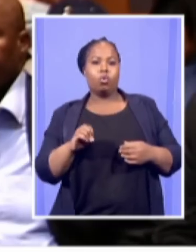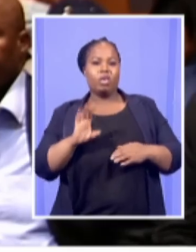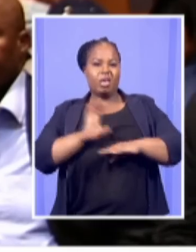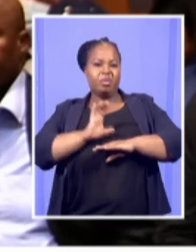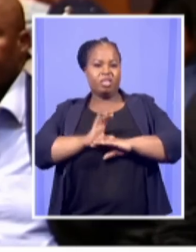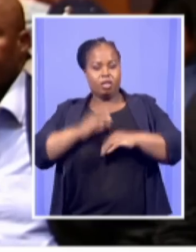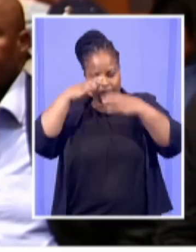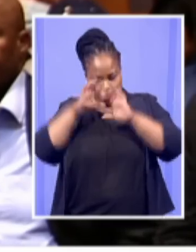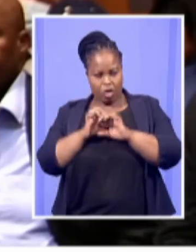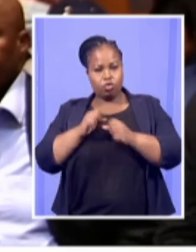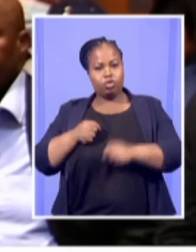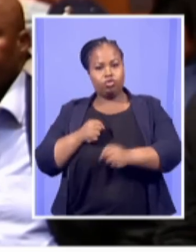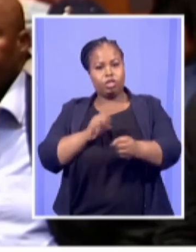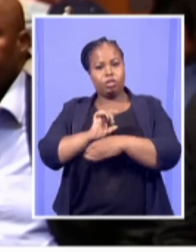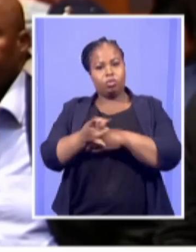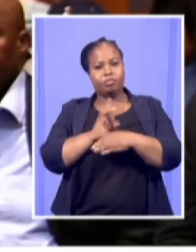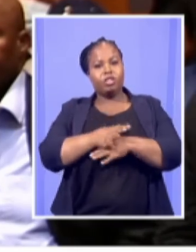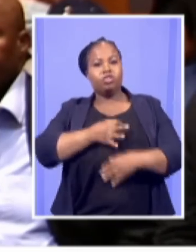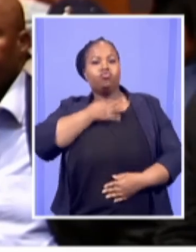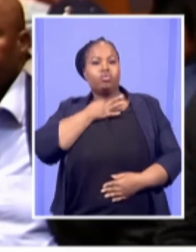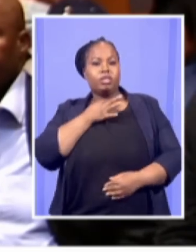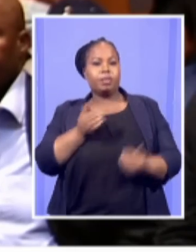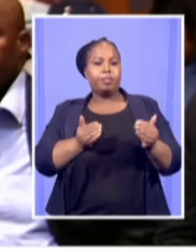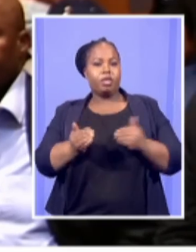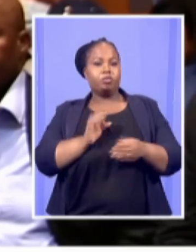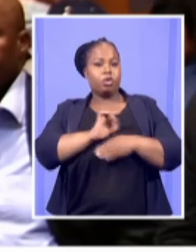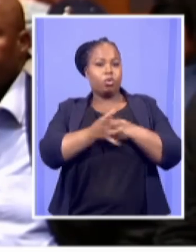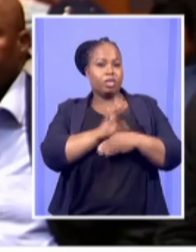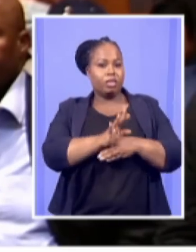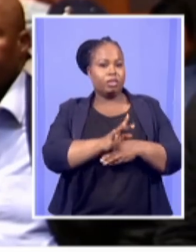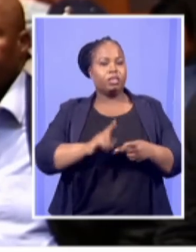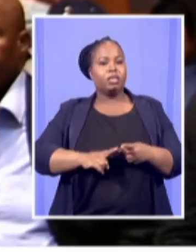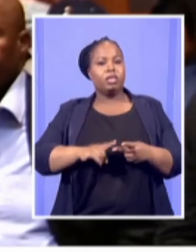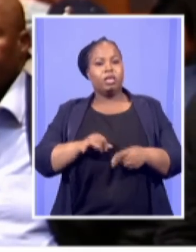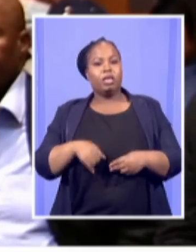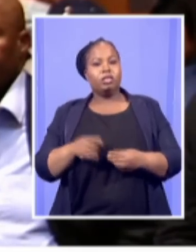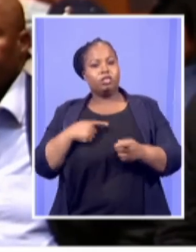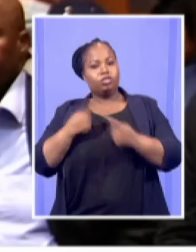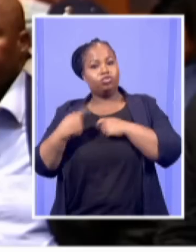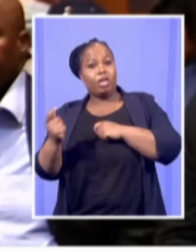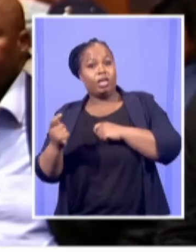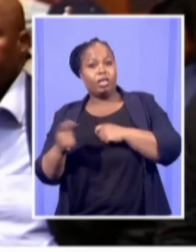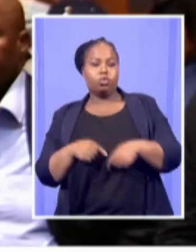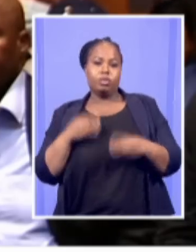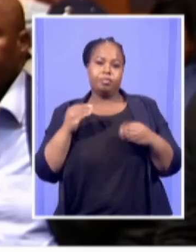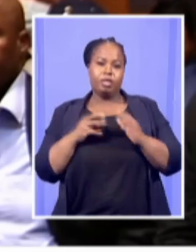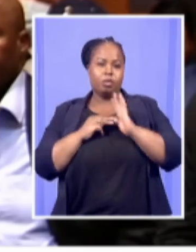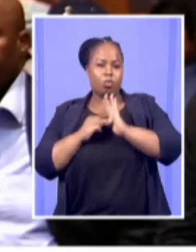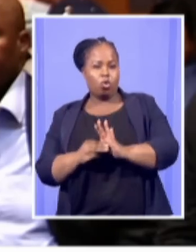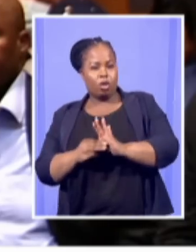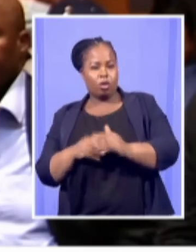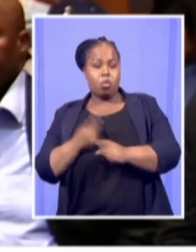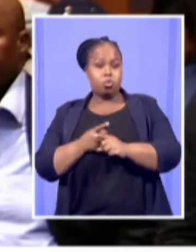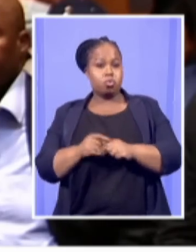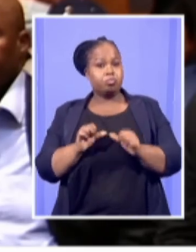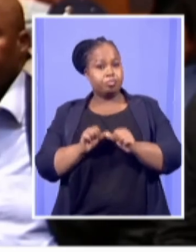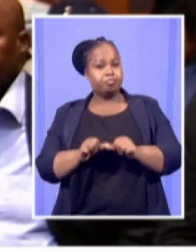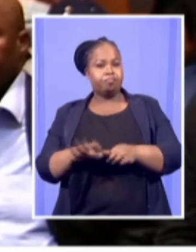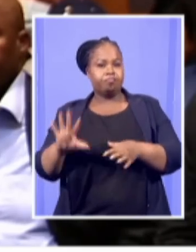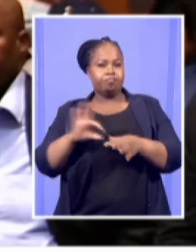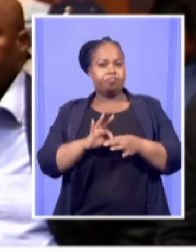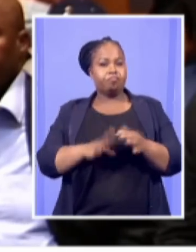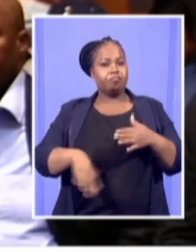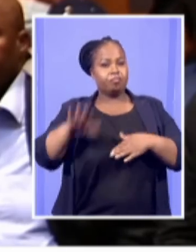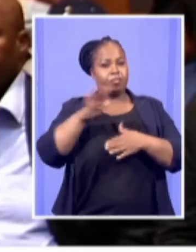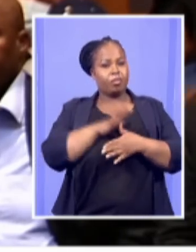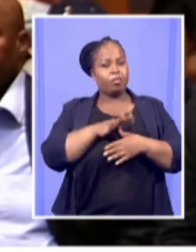strategy consulting, risk management consulting, and derivatives trading. This business model later became a substantial part of the